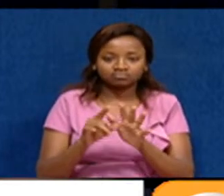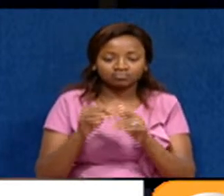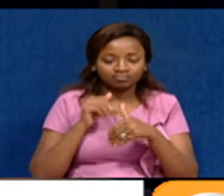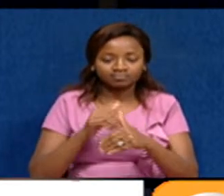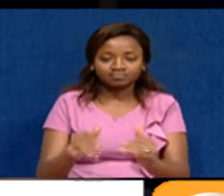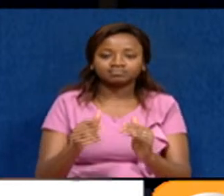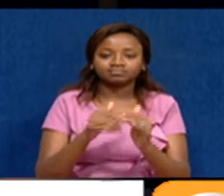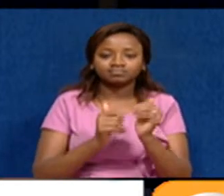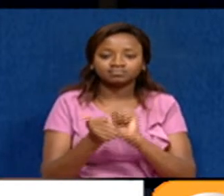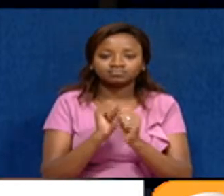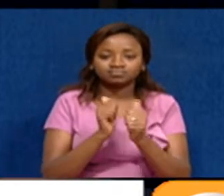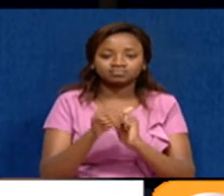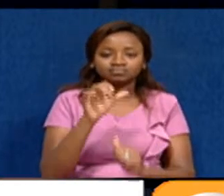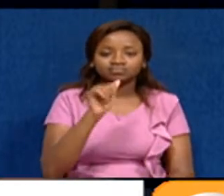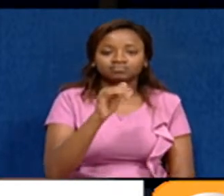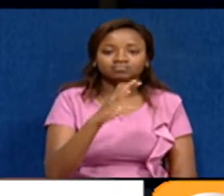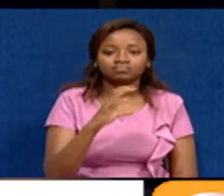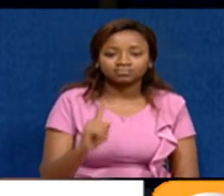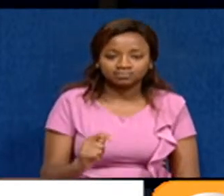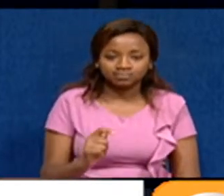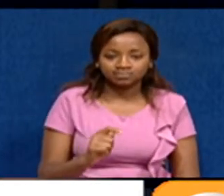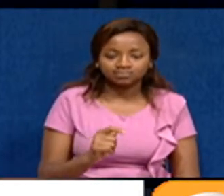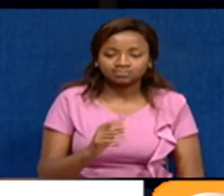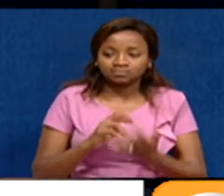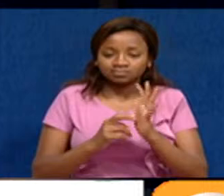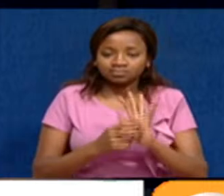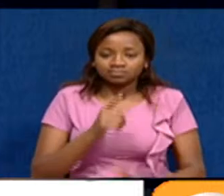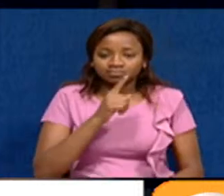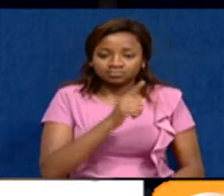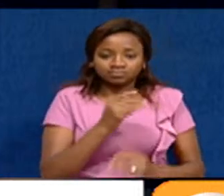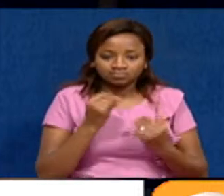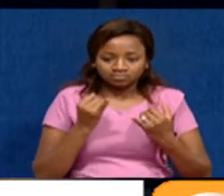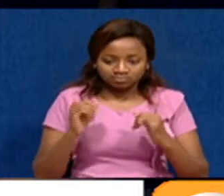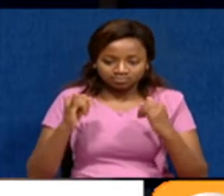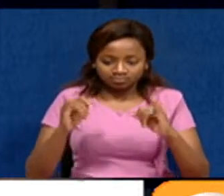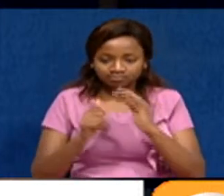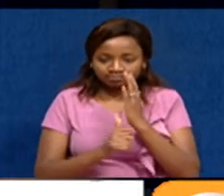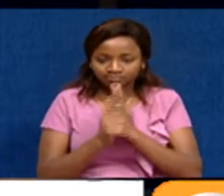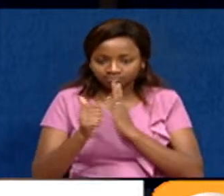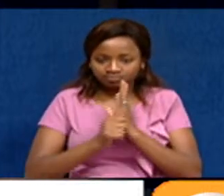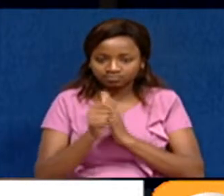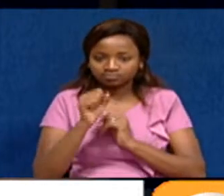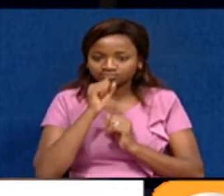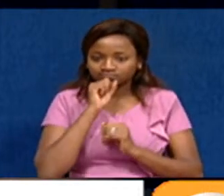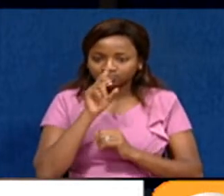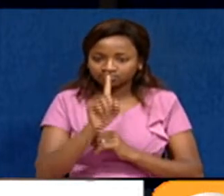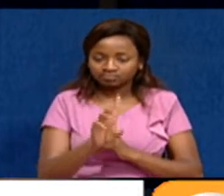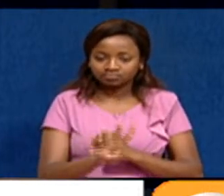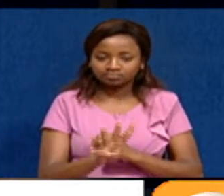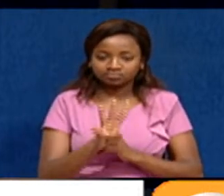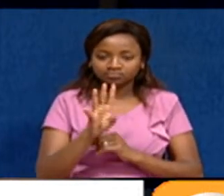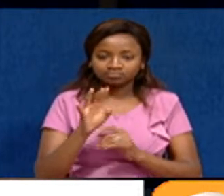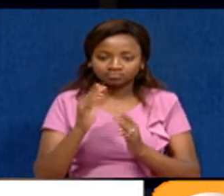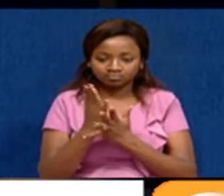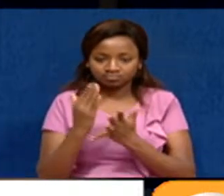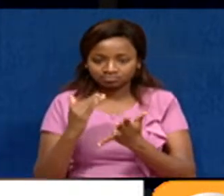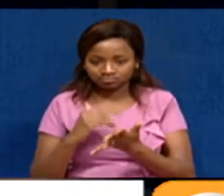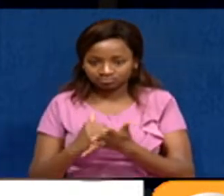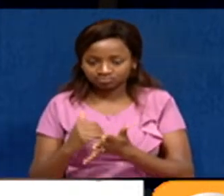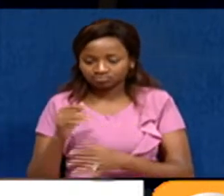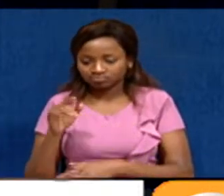Act. In the actual sense, she invoked Article 54(1) of the Sports Act